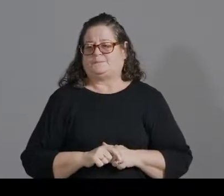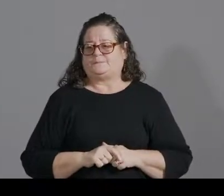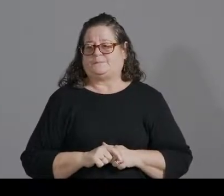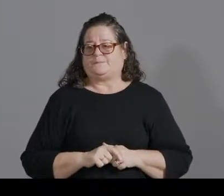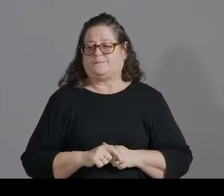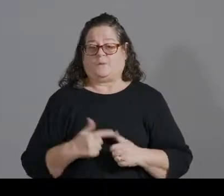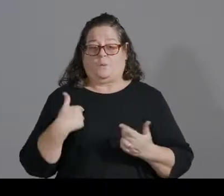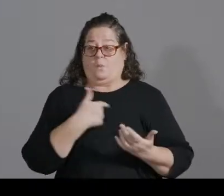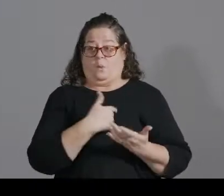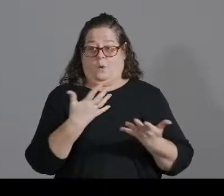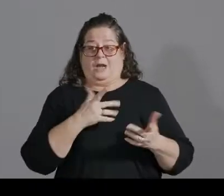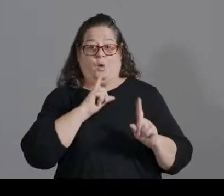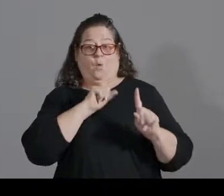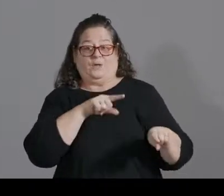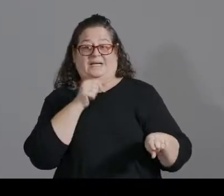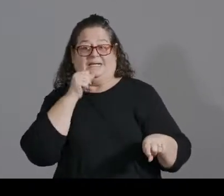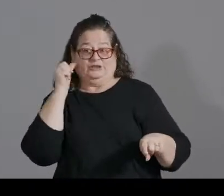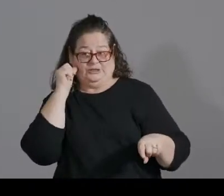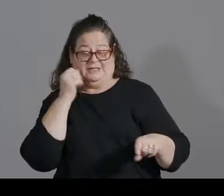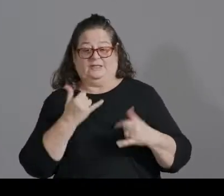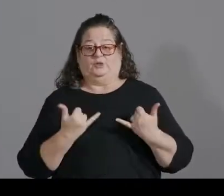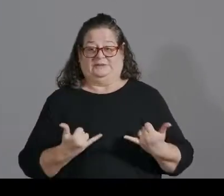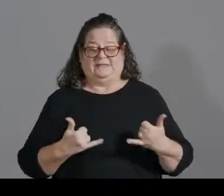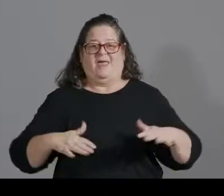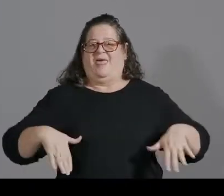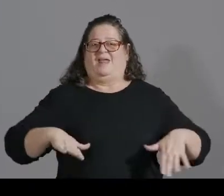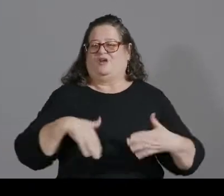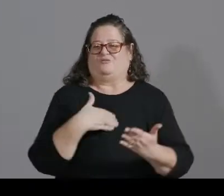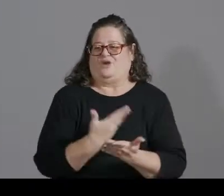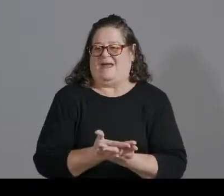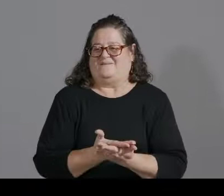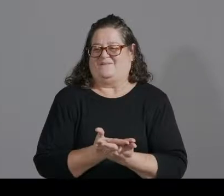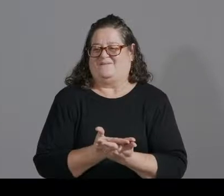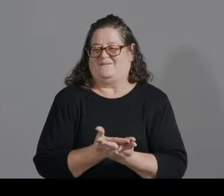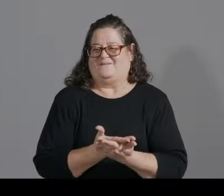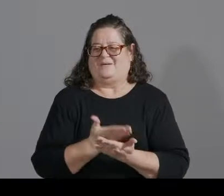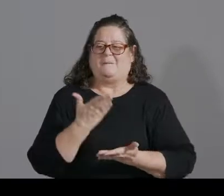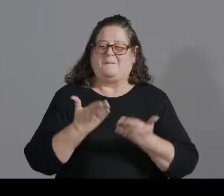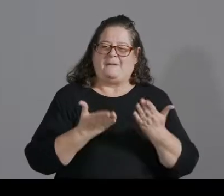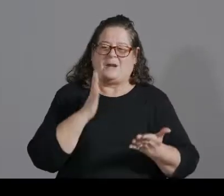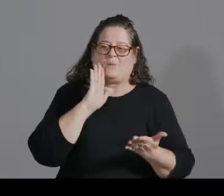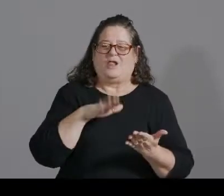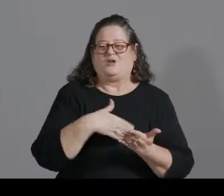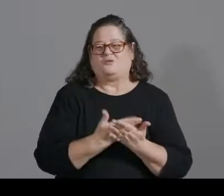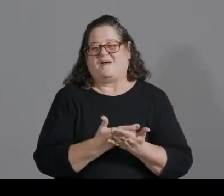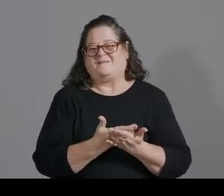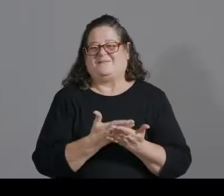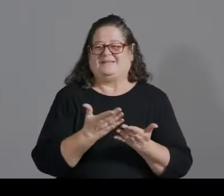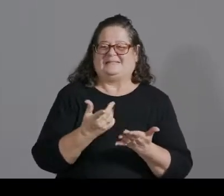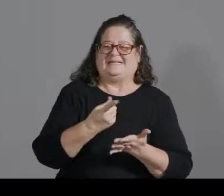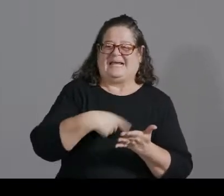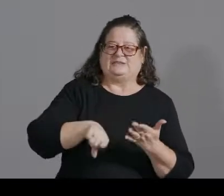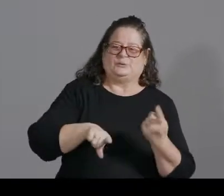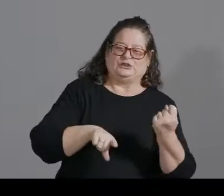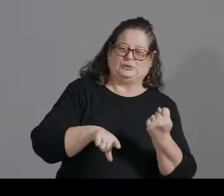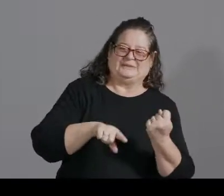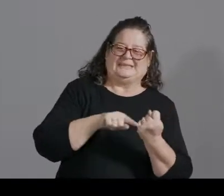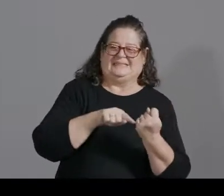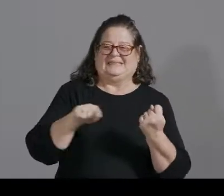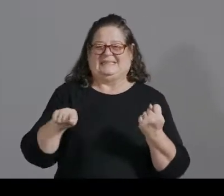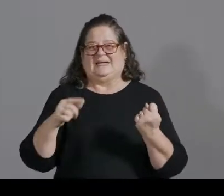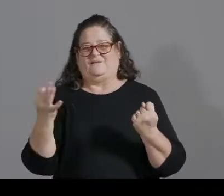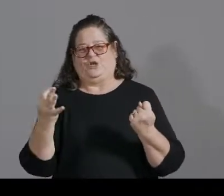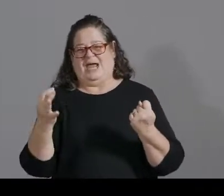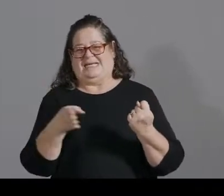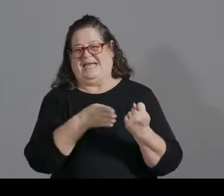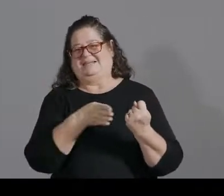not in the state just yet. They will arrive sometime between Tuesday and Friday of next week due to our federal holiday. And